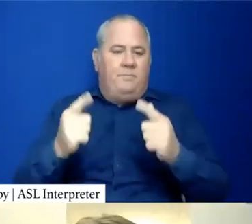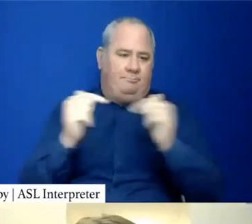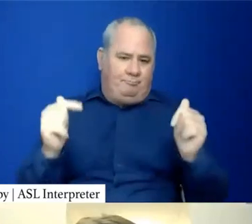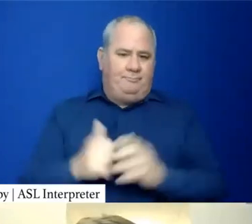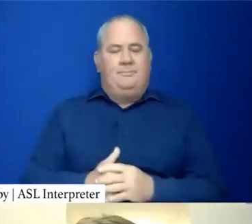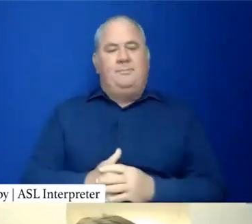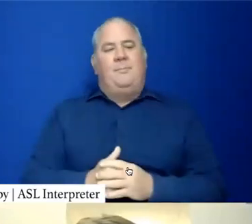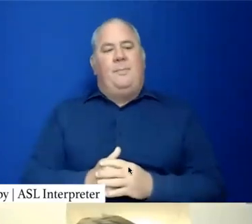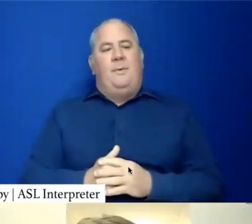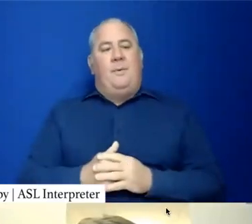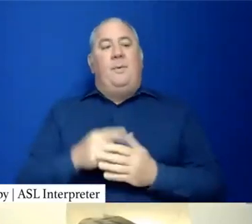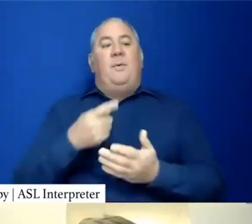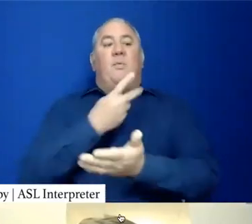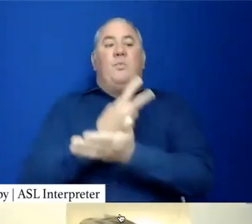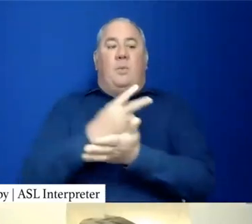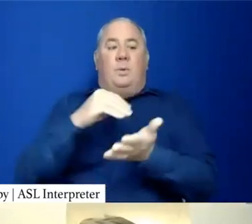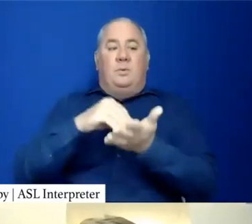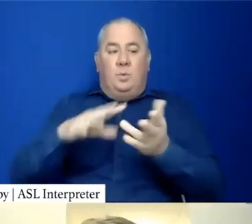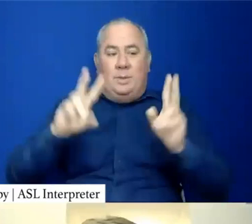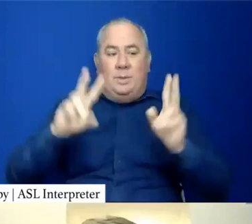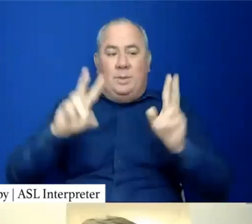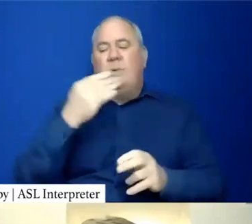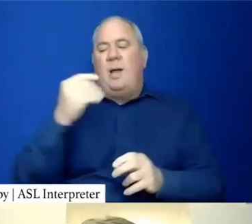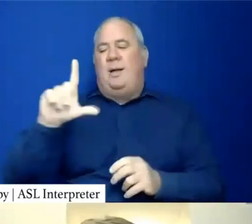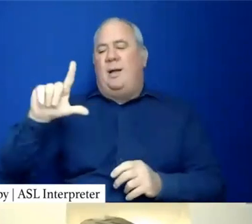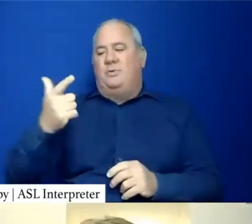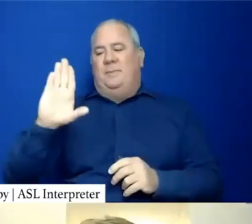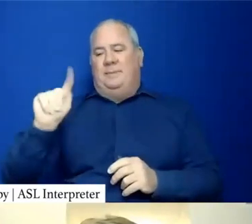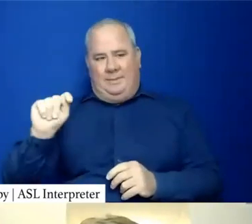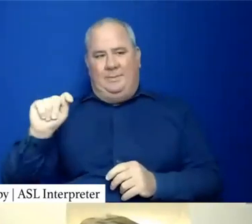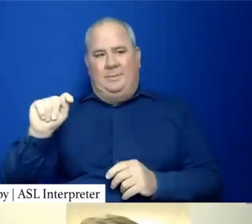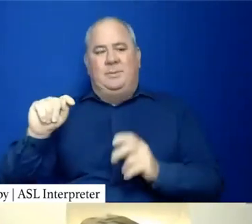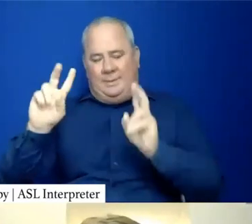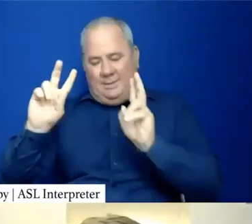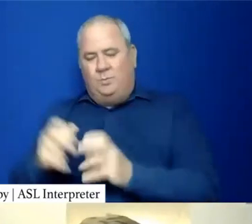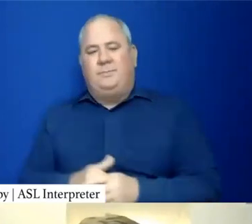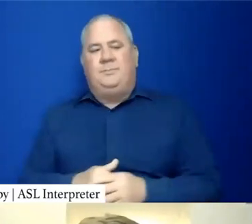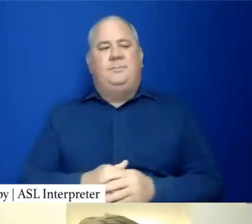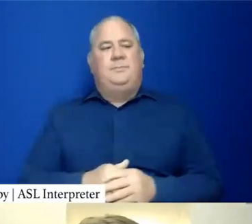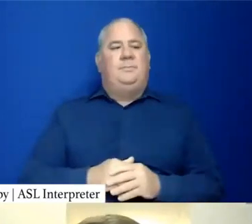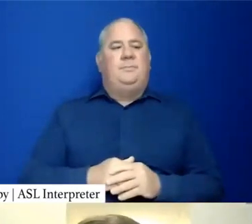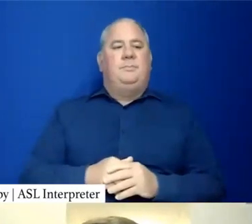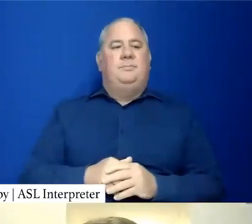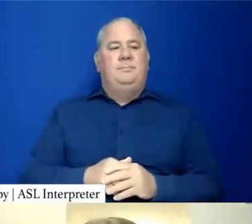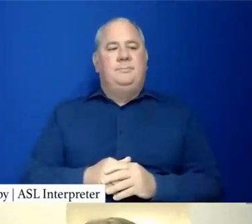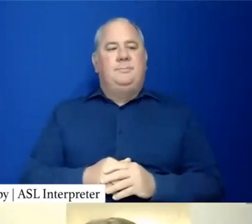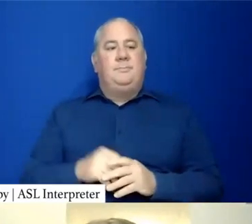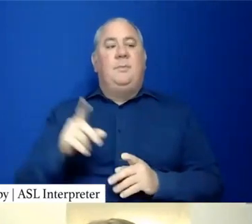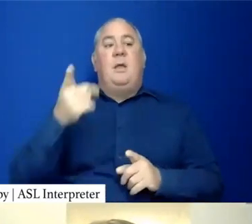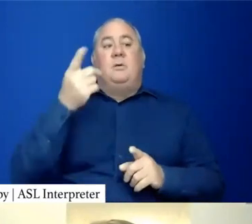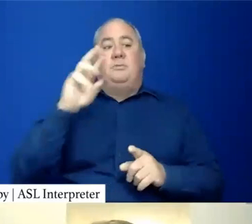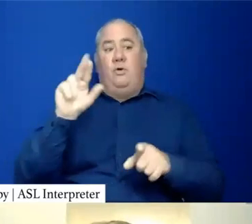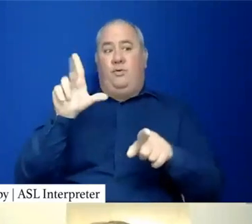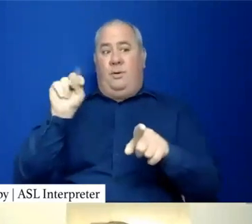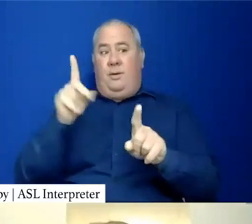LGBTQ issues, particularly as they intersect with disability. Dr. Lund has published over 90 peer-reviewed